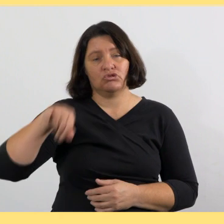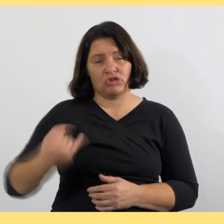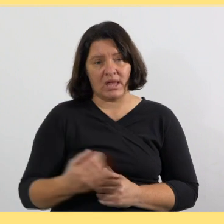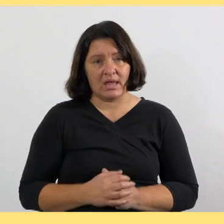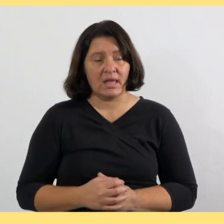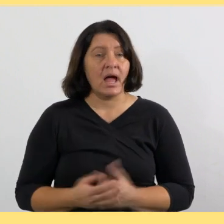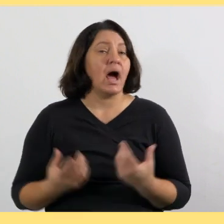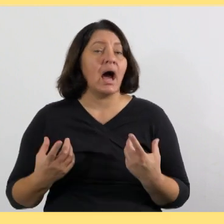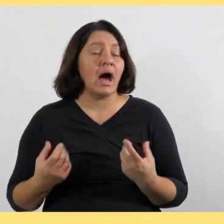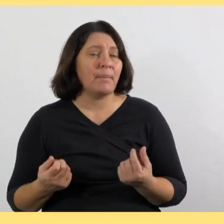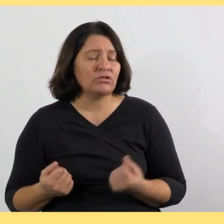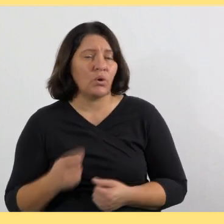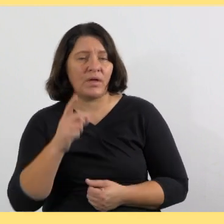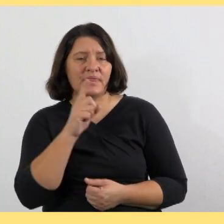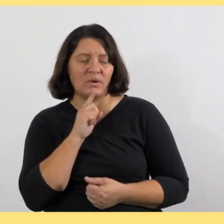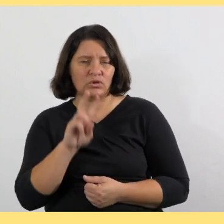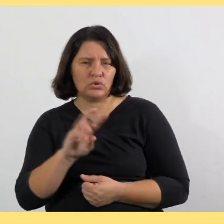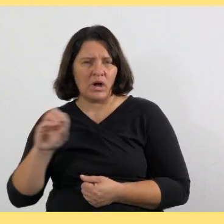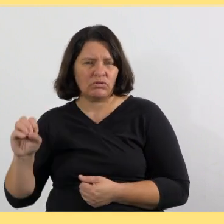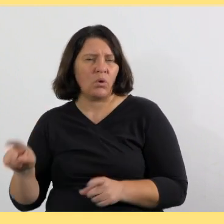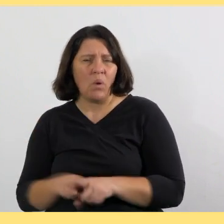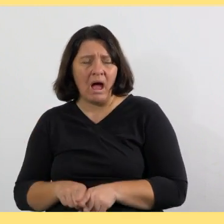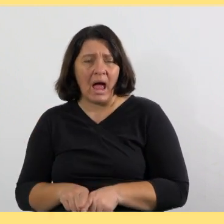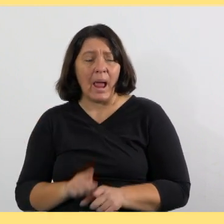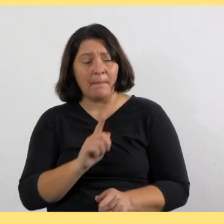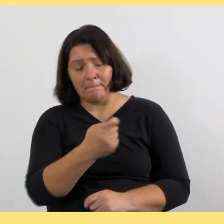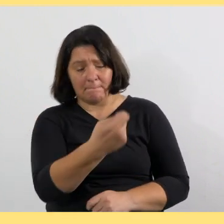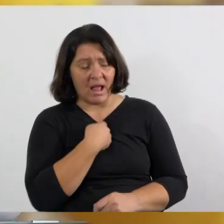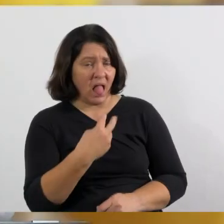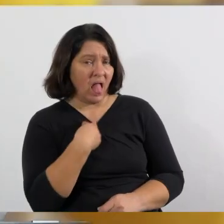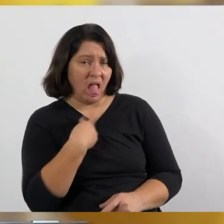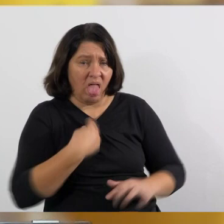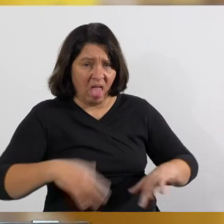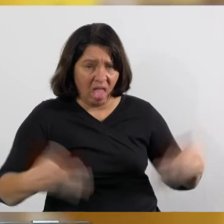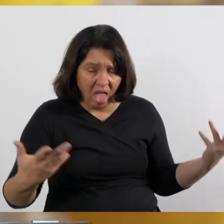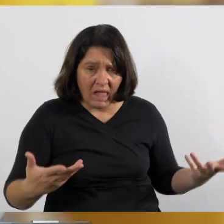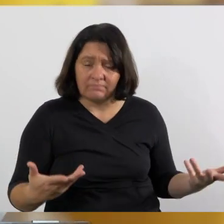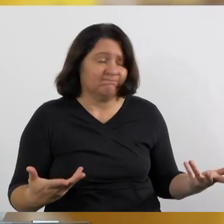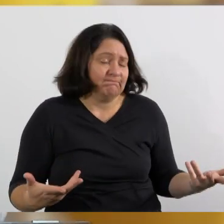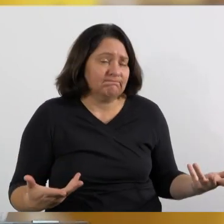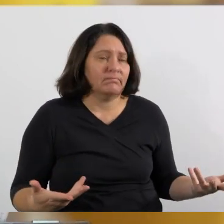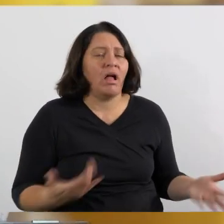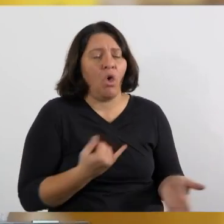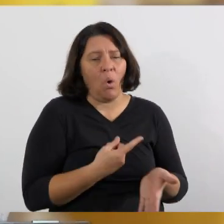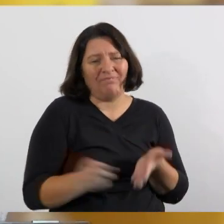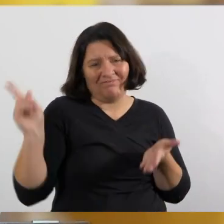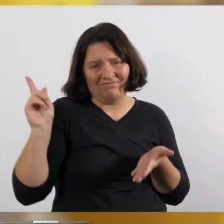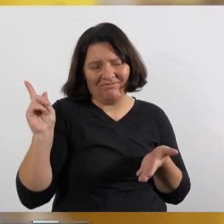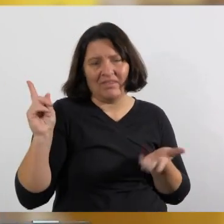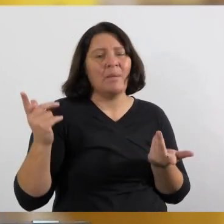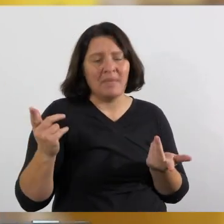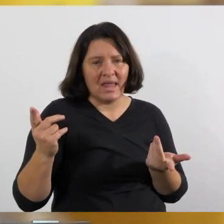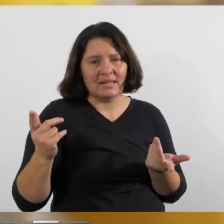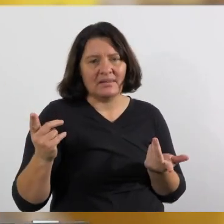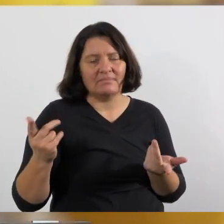the GJ, this will include amounts such as bad debts when our debtors are no longer able to pay their accounts. So